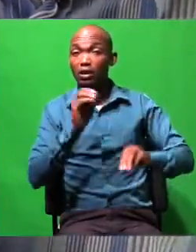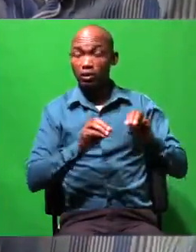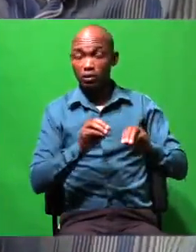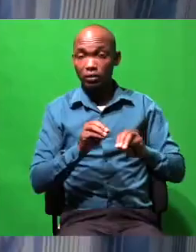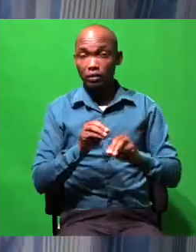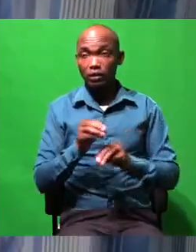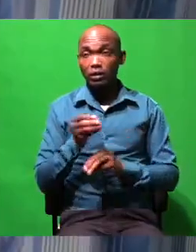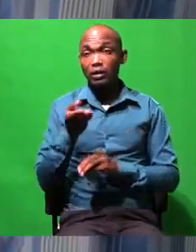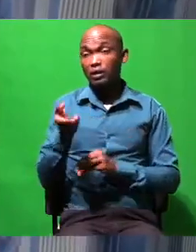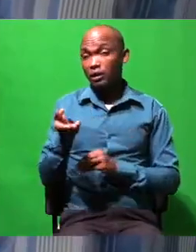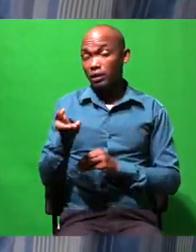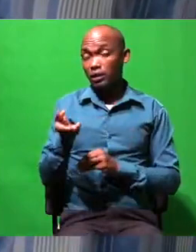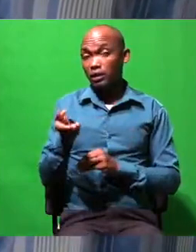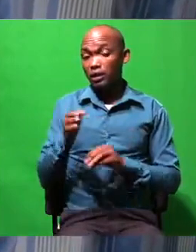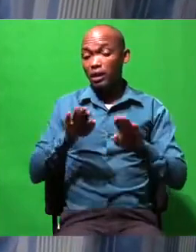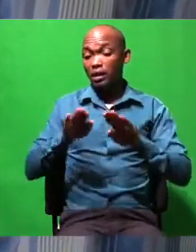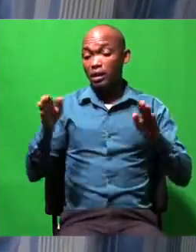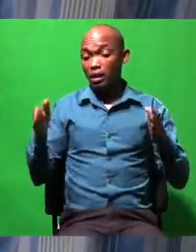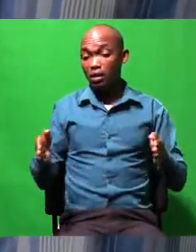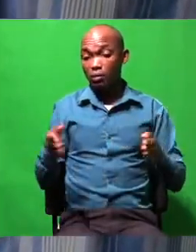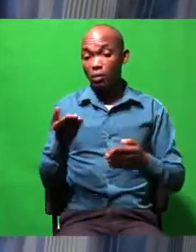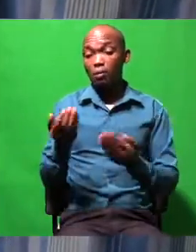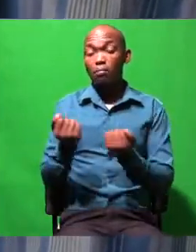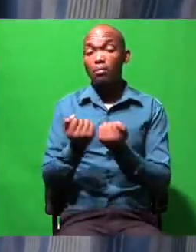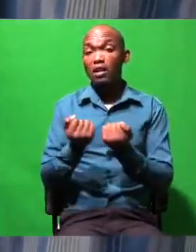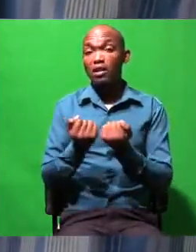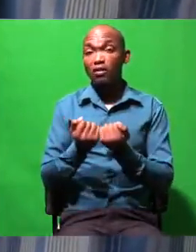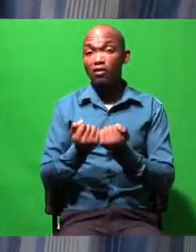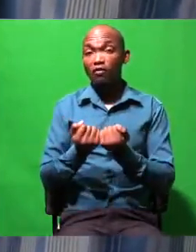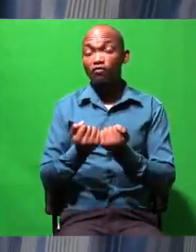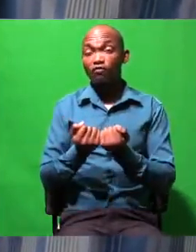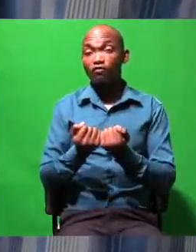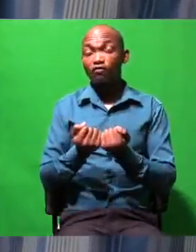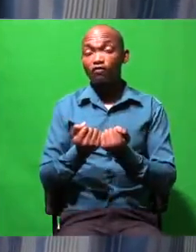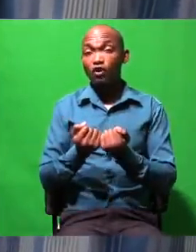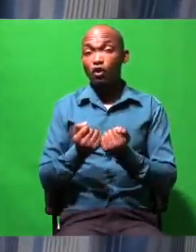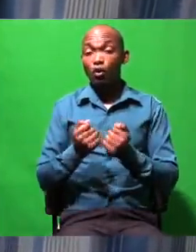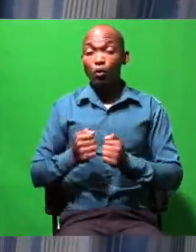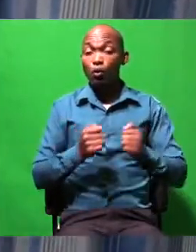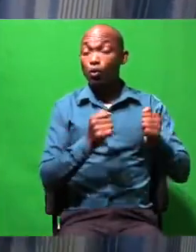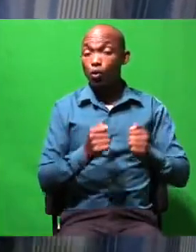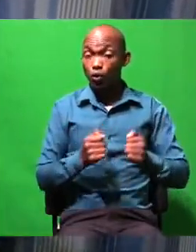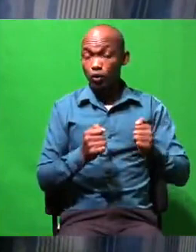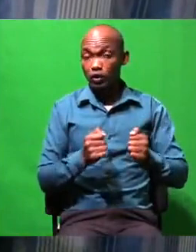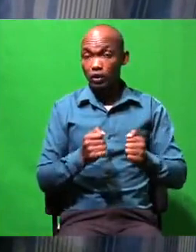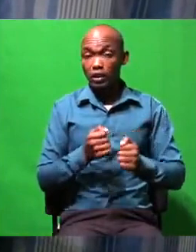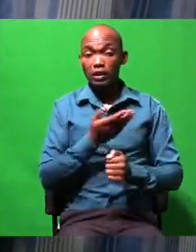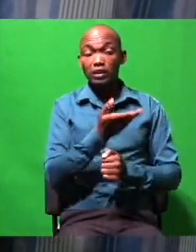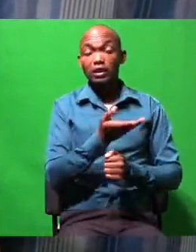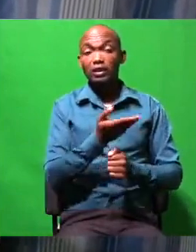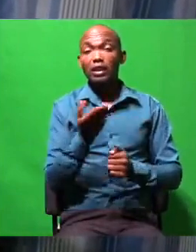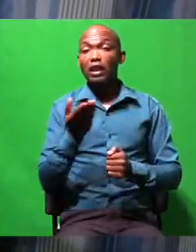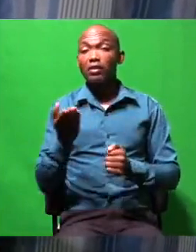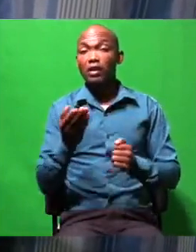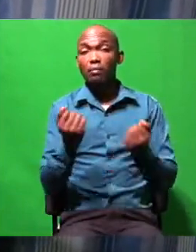This table, made up of food, and others made up of plastic, they all are